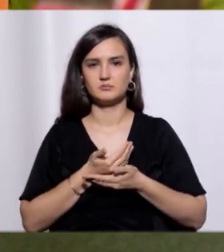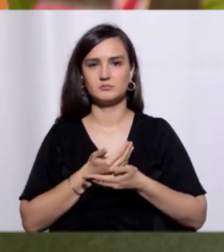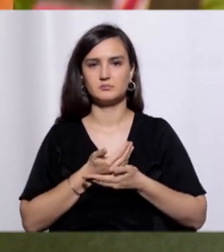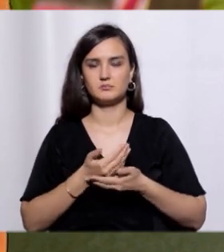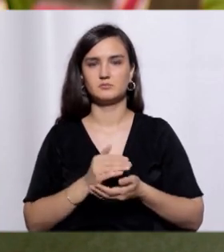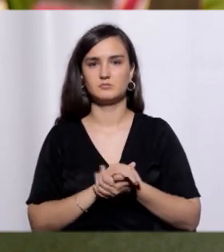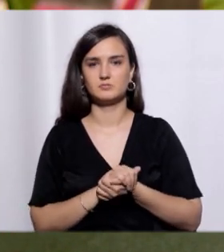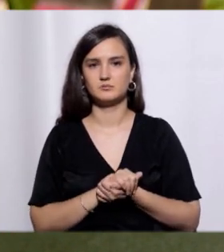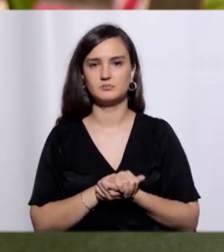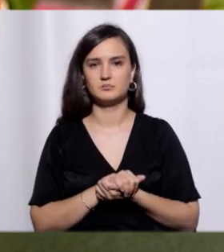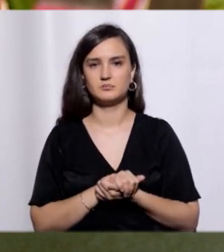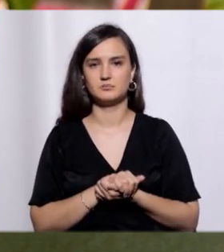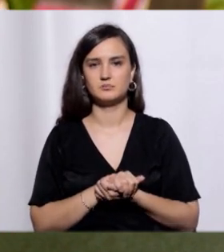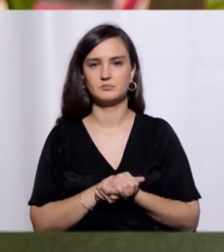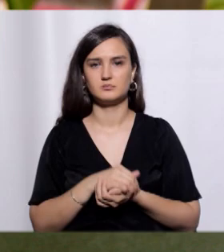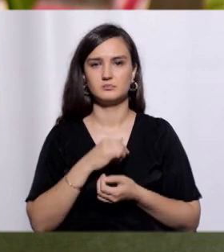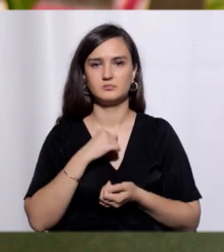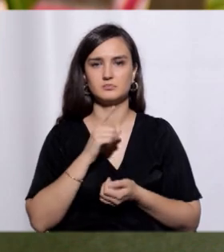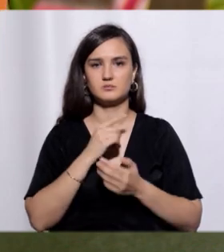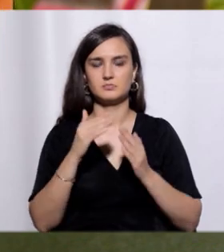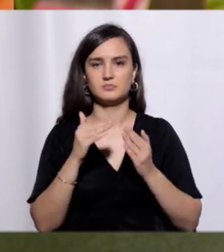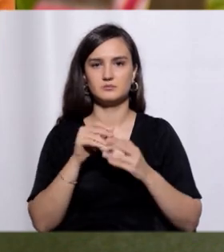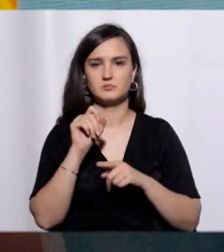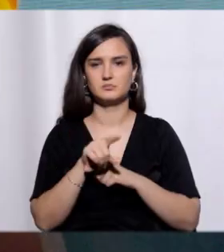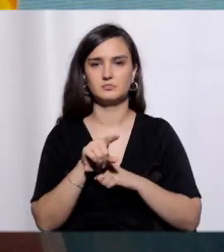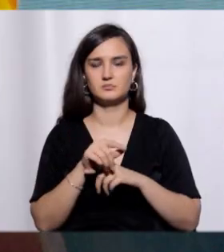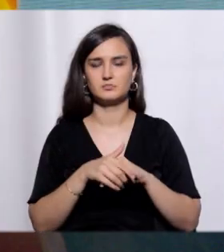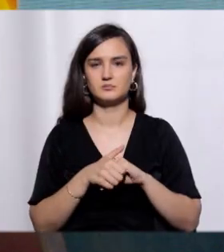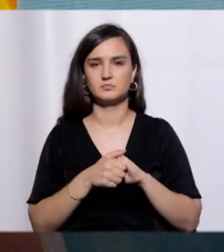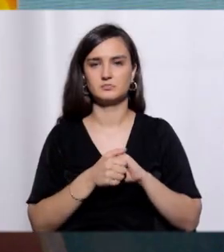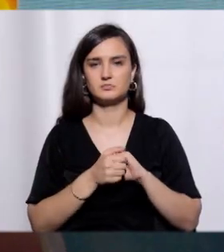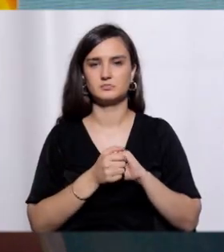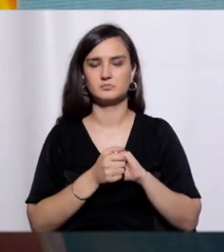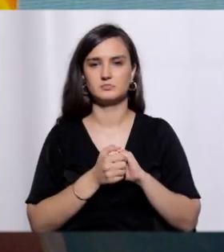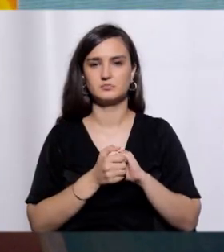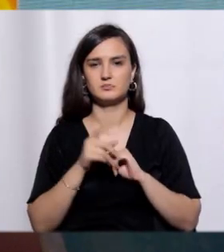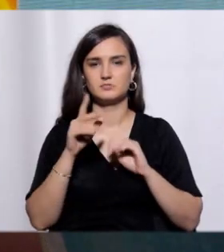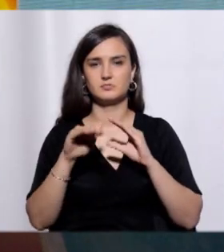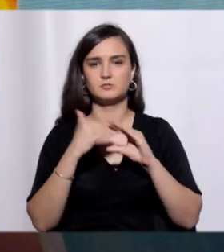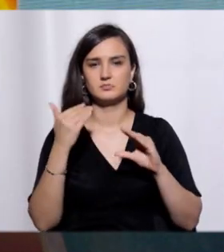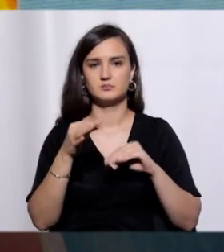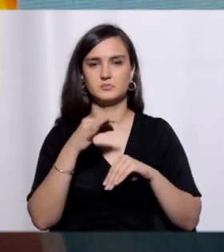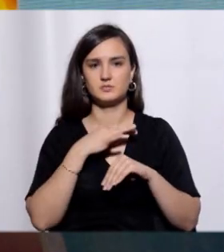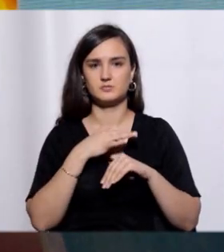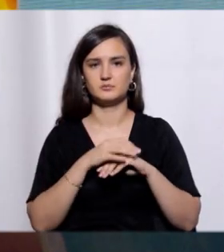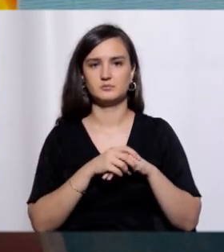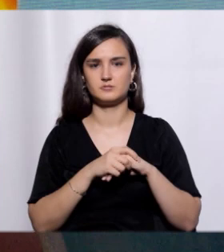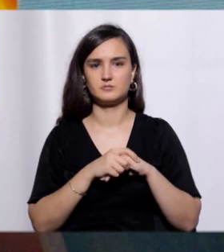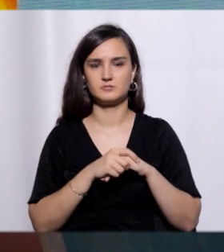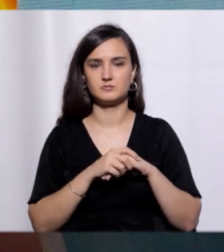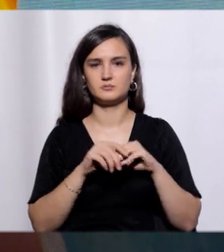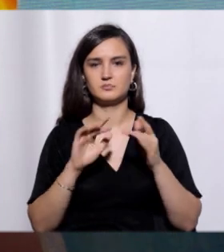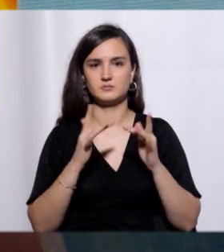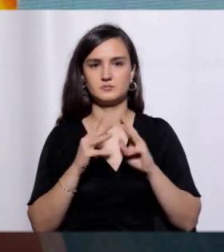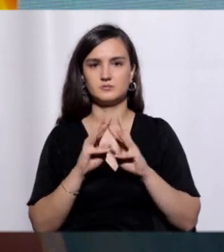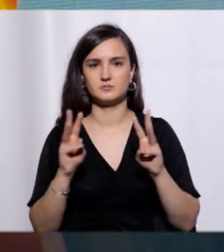So, we're waiting for your homeworks. And you should send your answers to the address